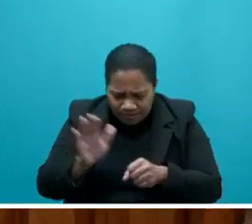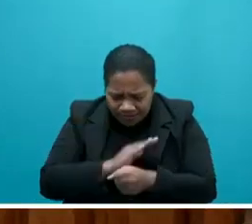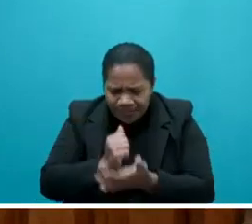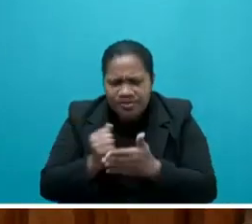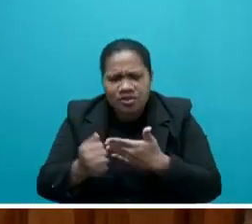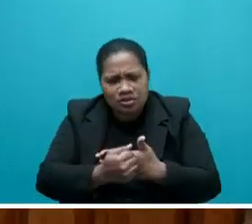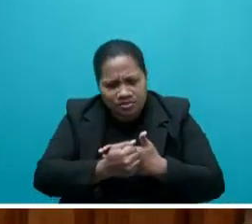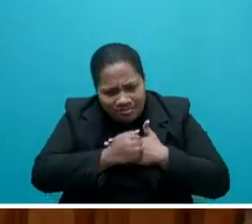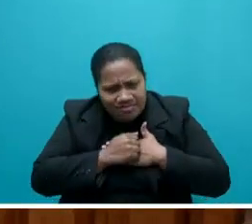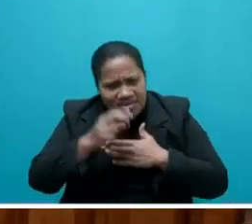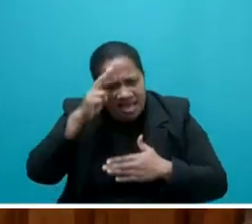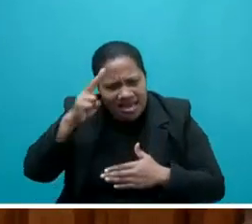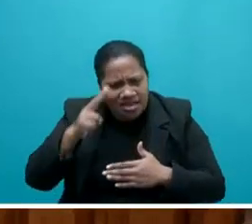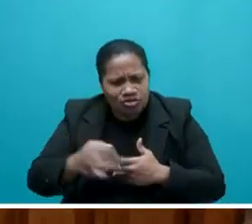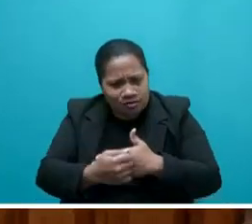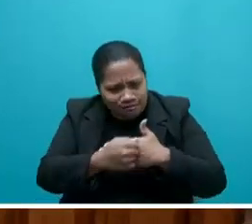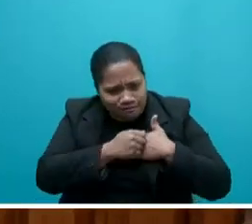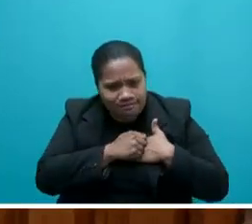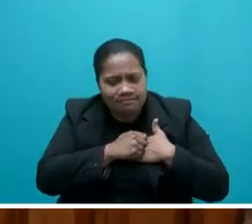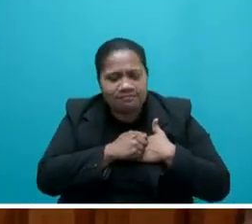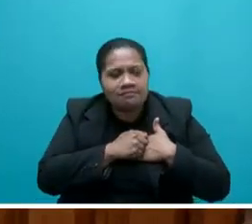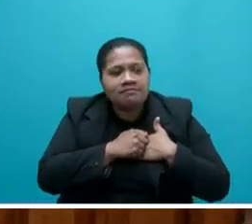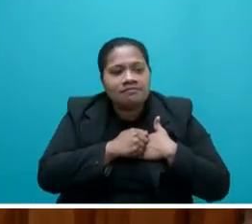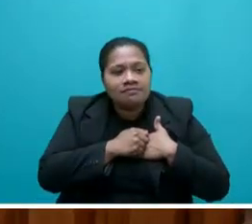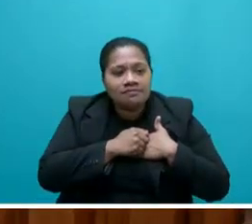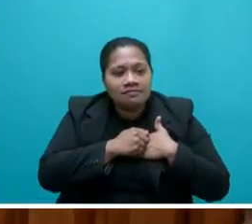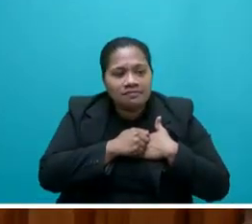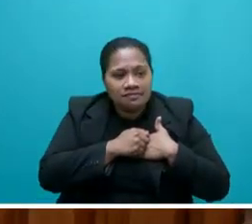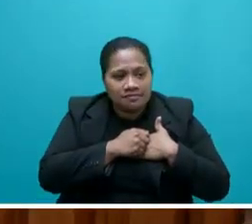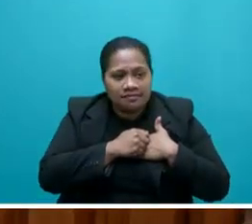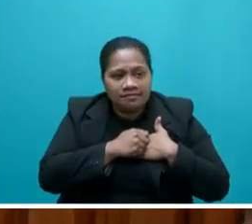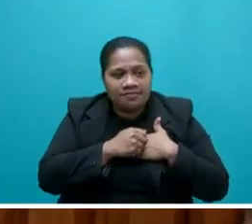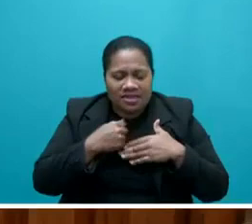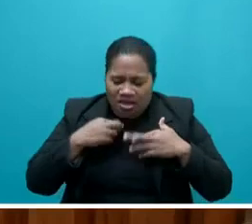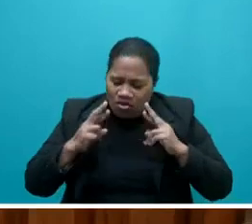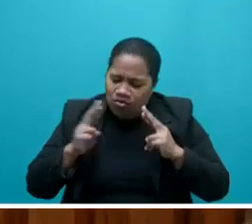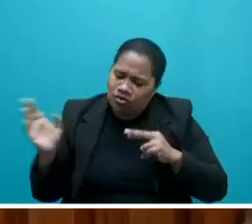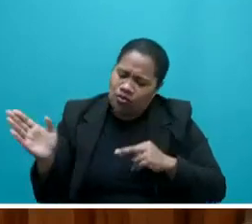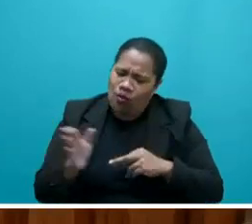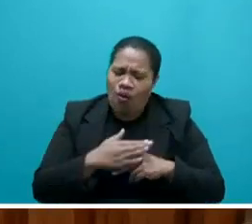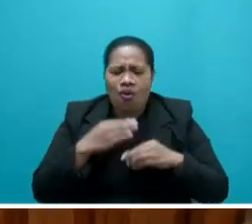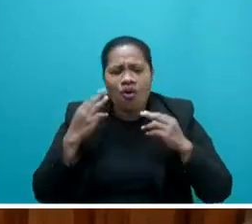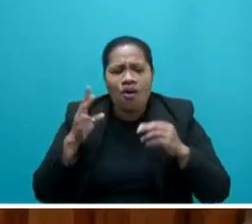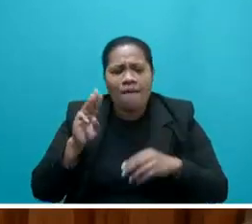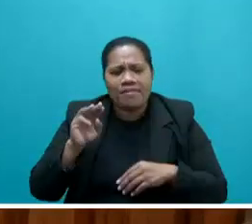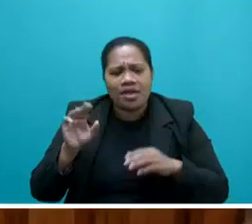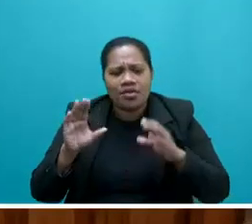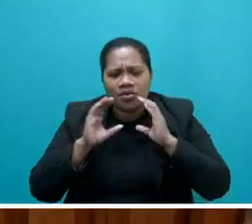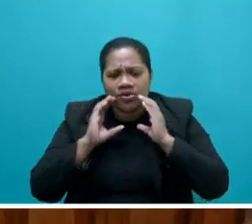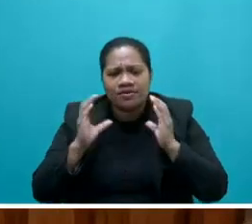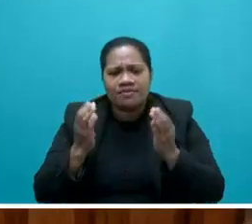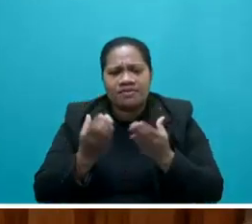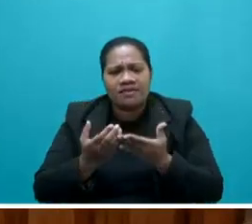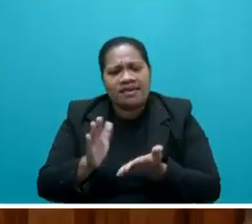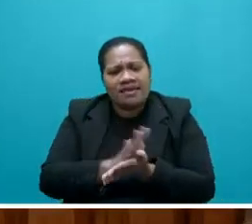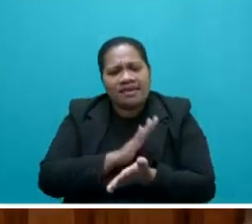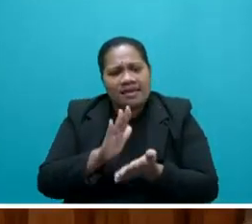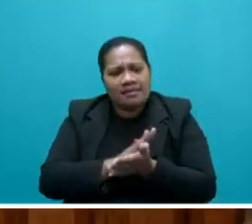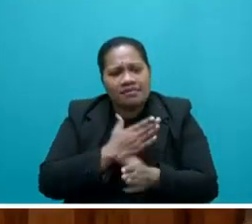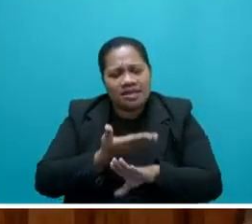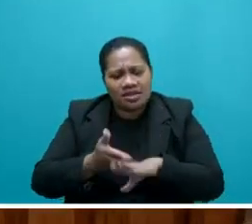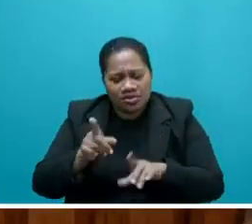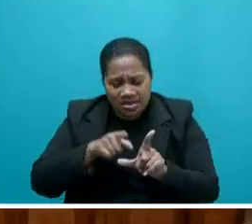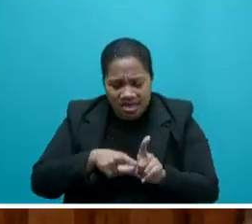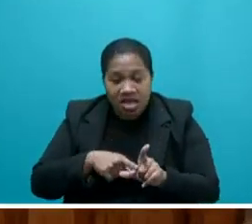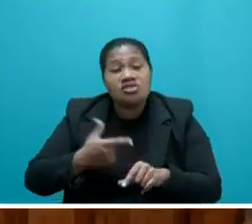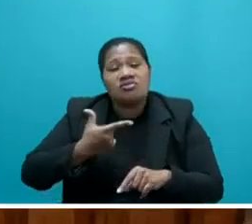Mr. Speaker, sir, I wish each and everyone a Merry Christmas and Happy New Year. Sir, I cannot support the motion as